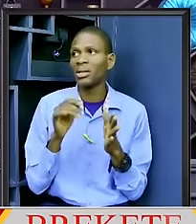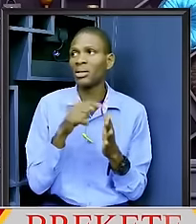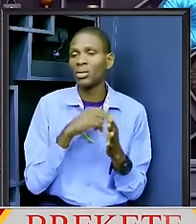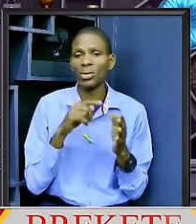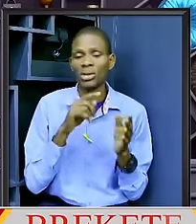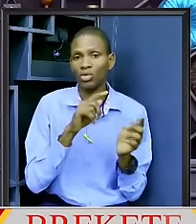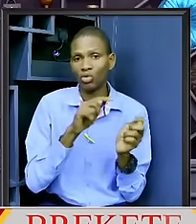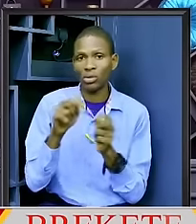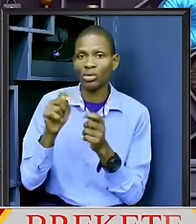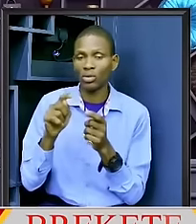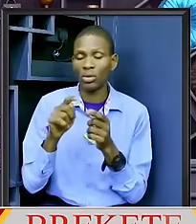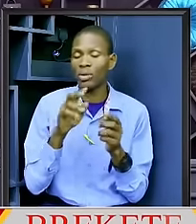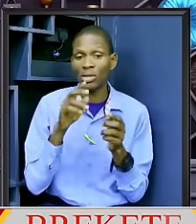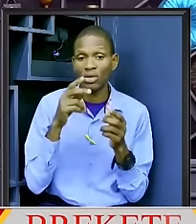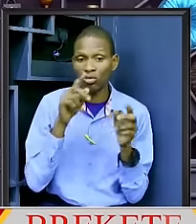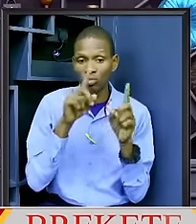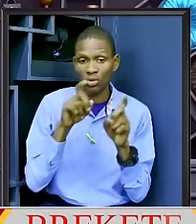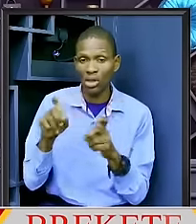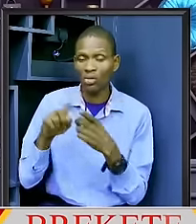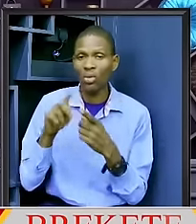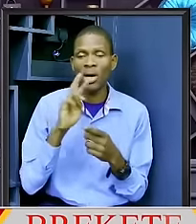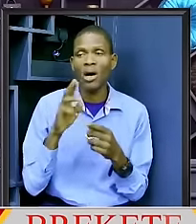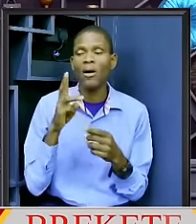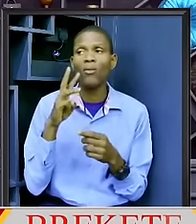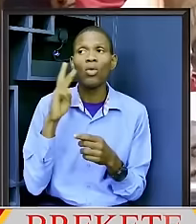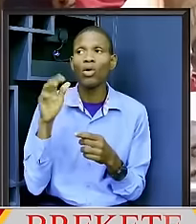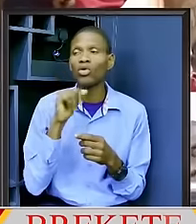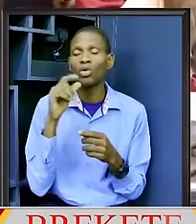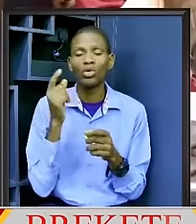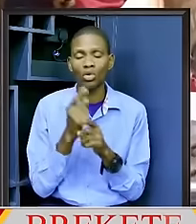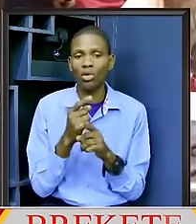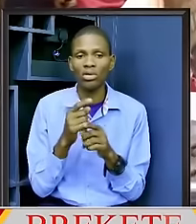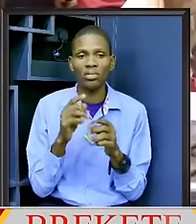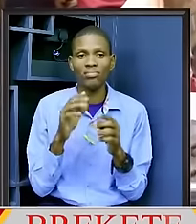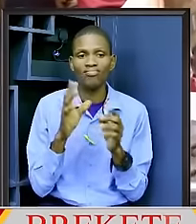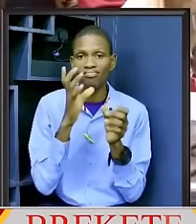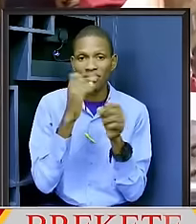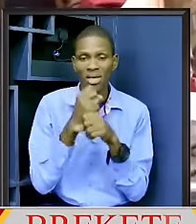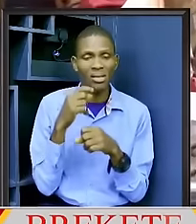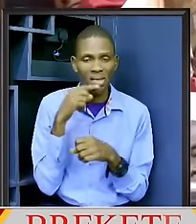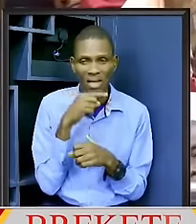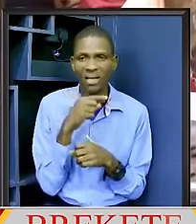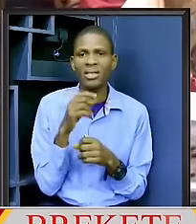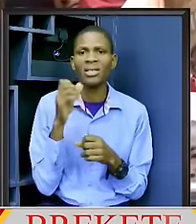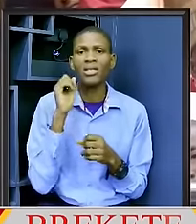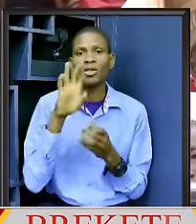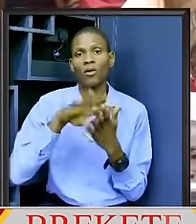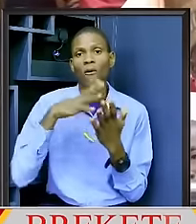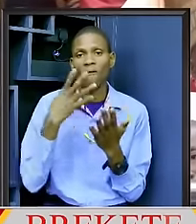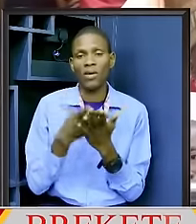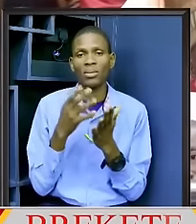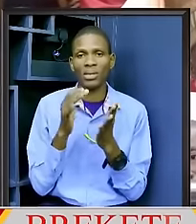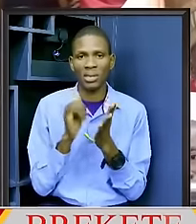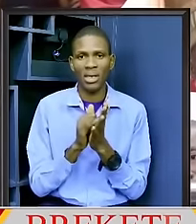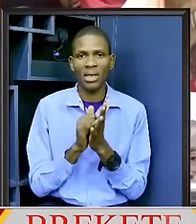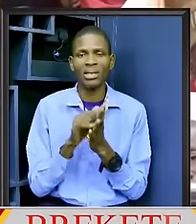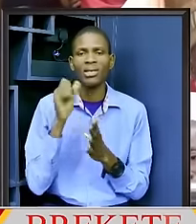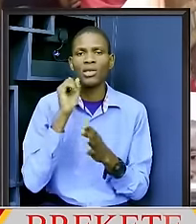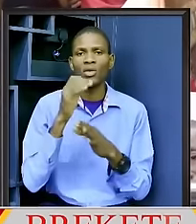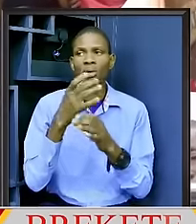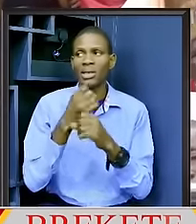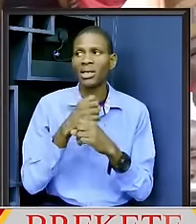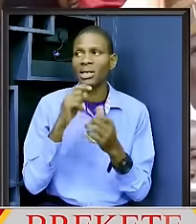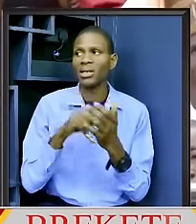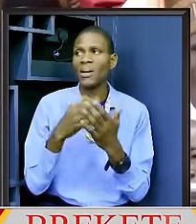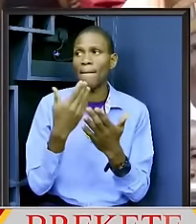we traced to her was not just fabricated. she confirmed that yes, she collected